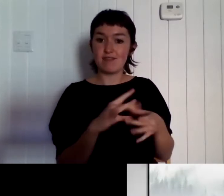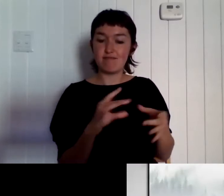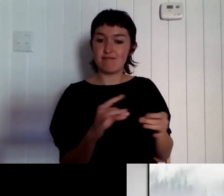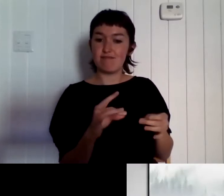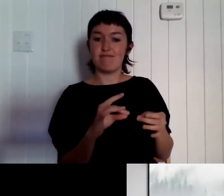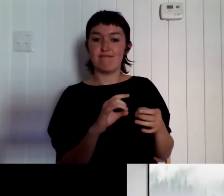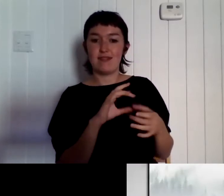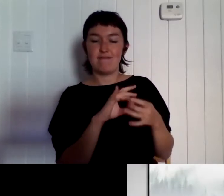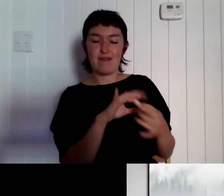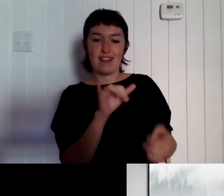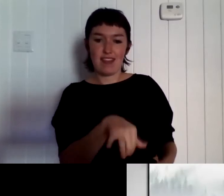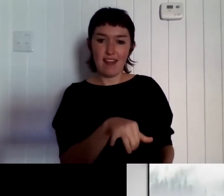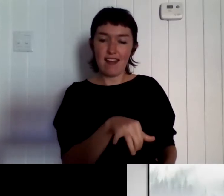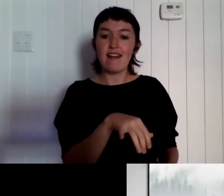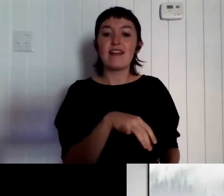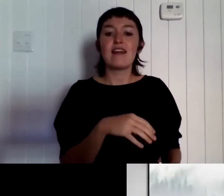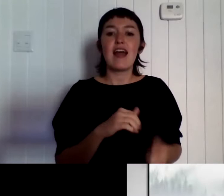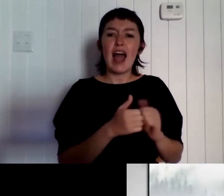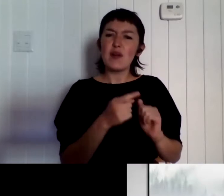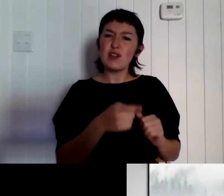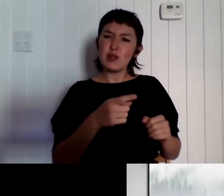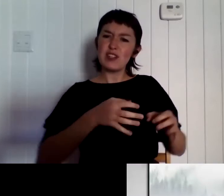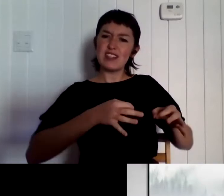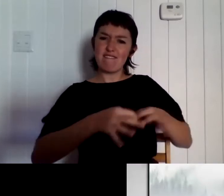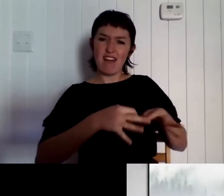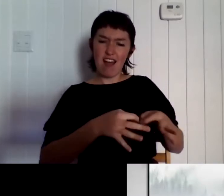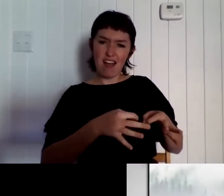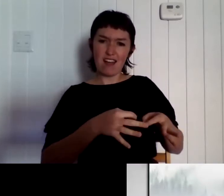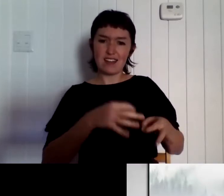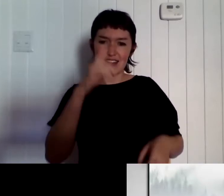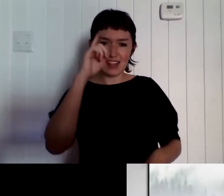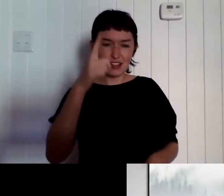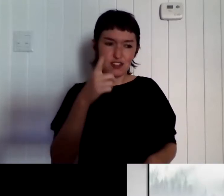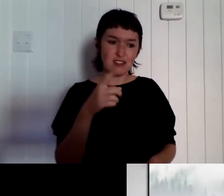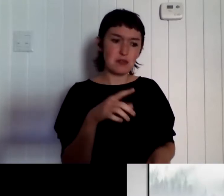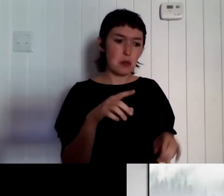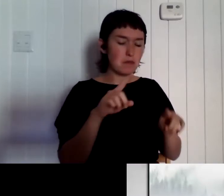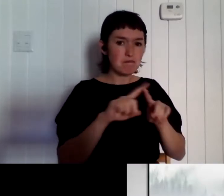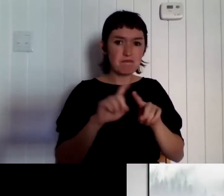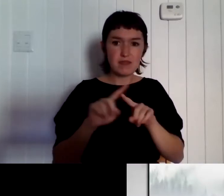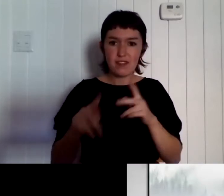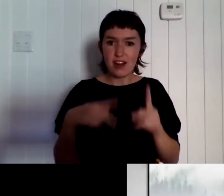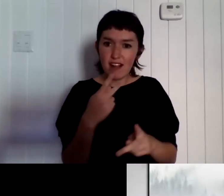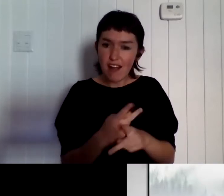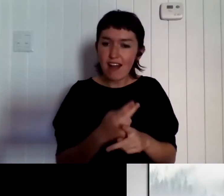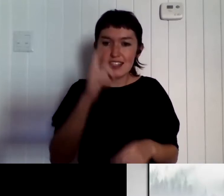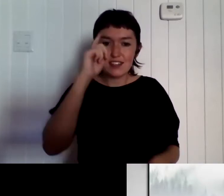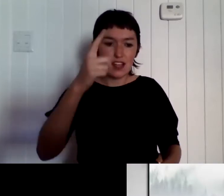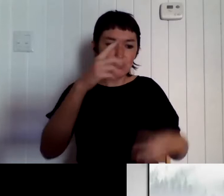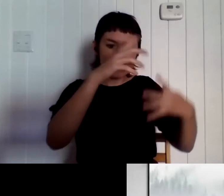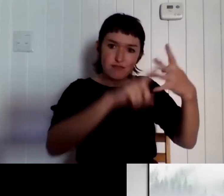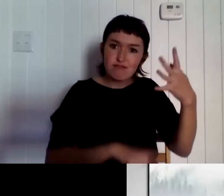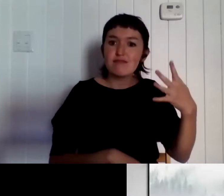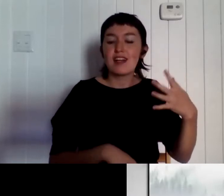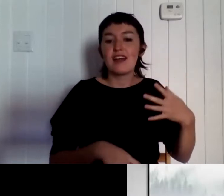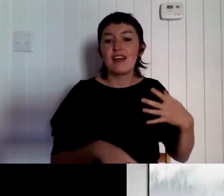difficult thing to measure. How do you define intelligence? There are all sorts of different types of intelligences. So, it would